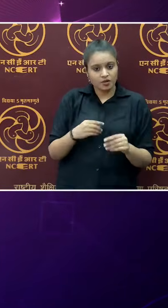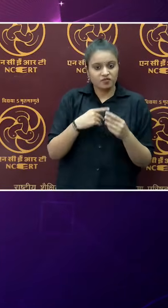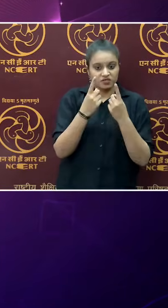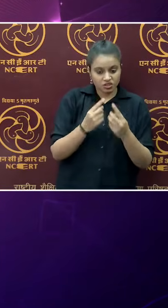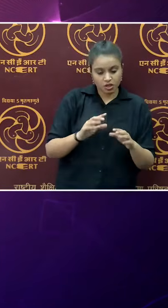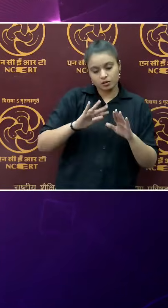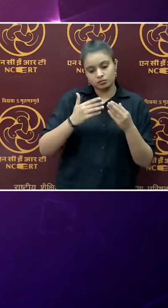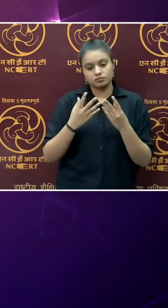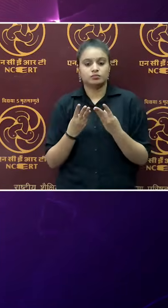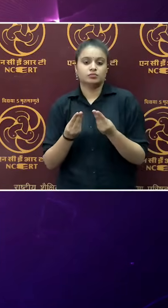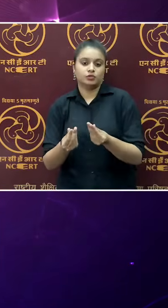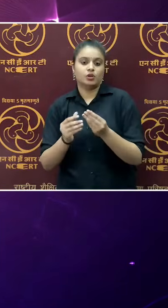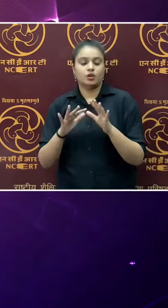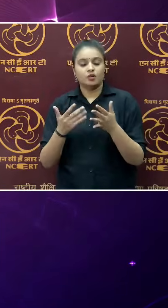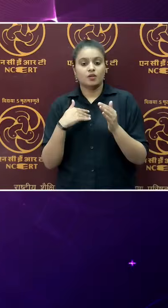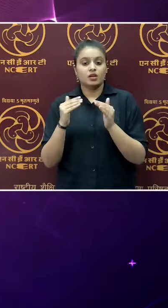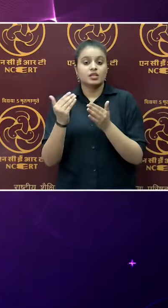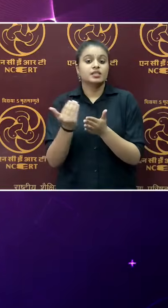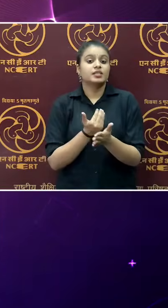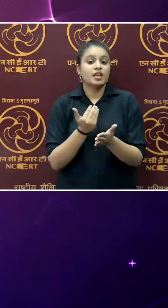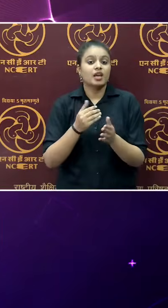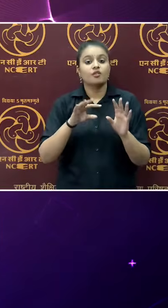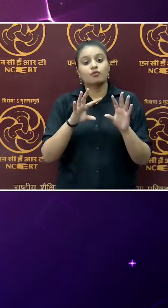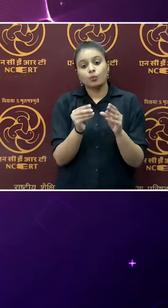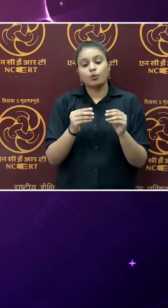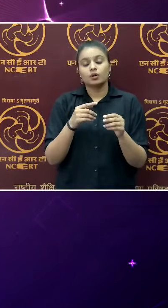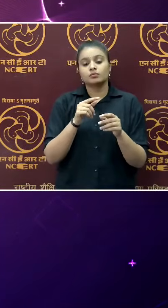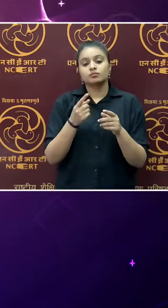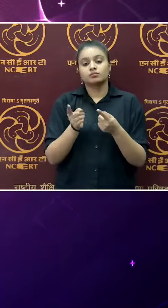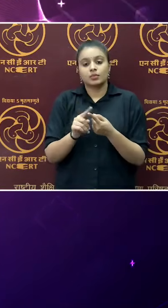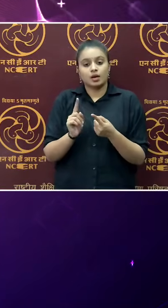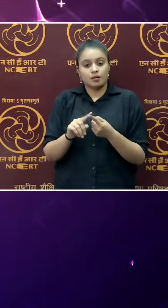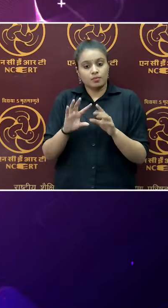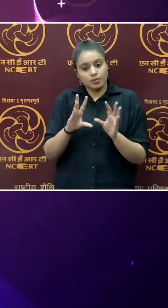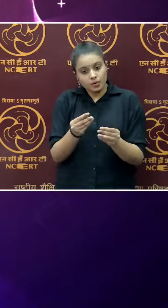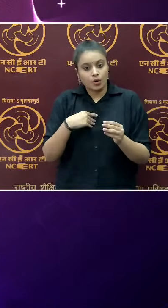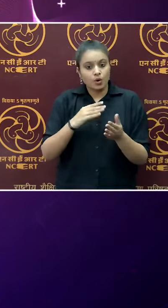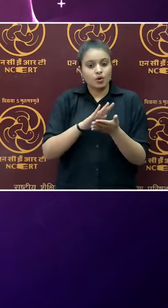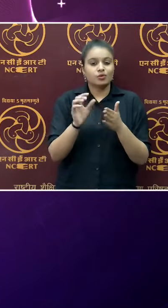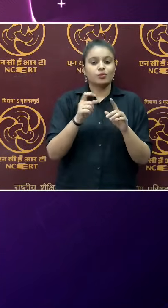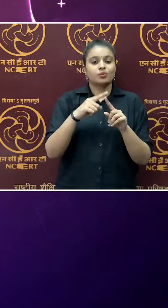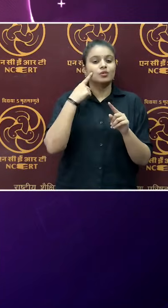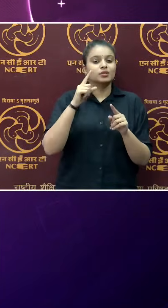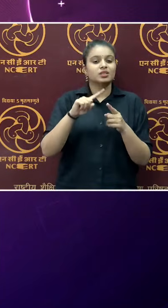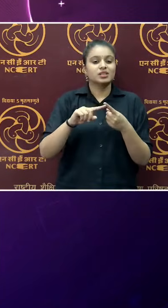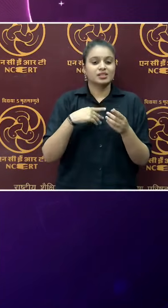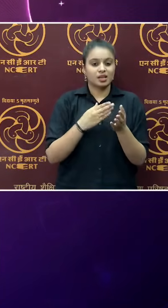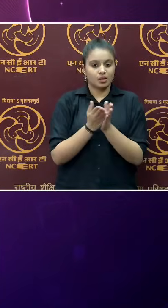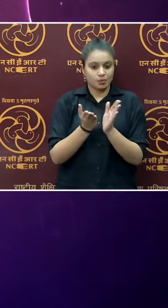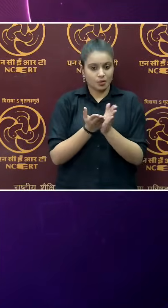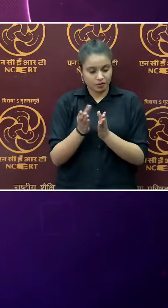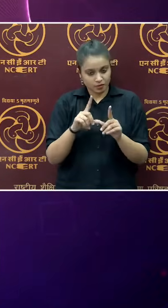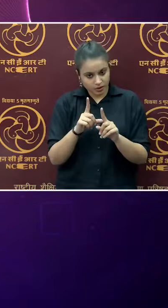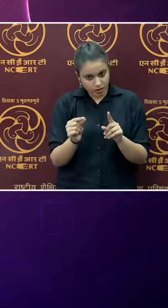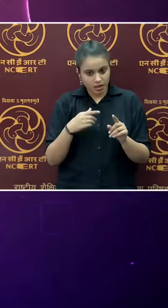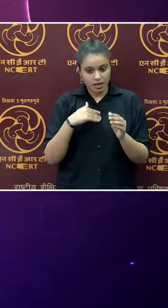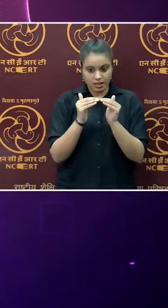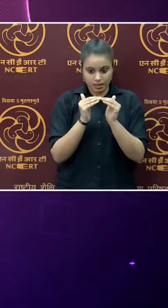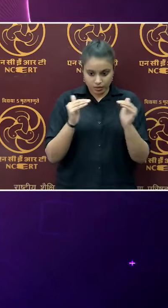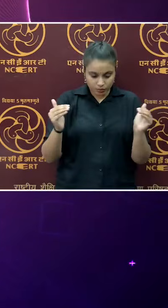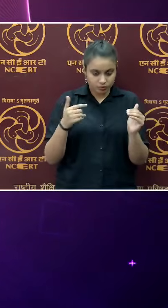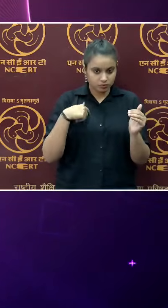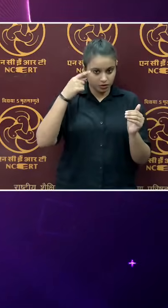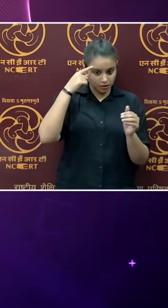symptoms, and then preventing them from escalation. And then a holistic strategy is very much important, utilizing